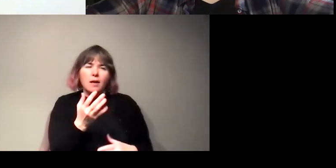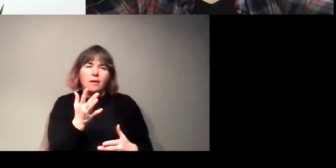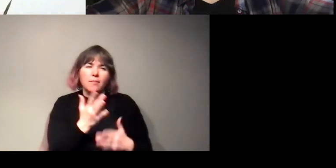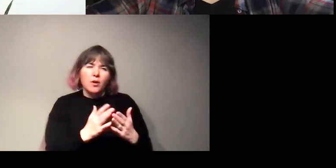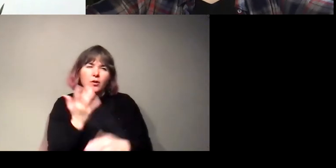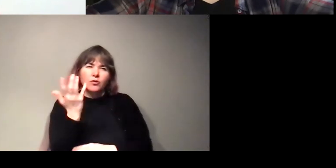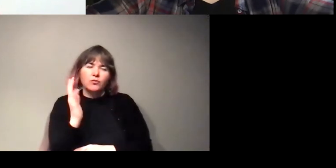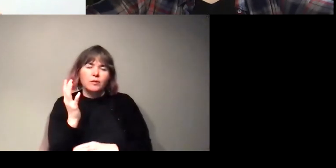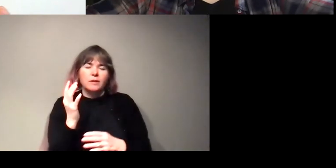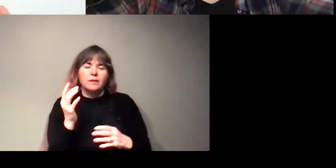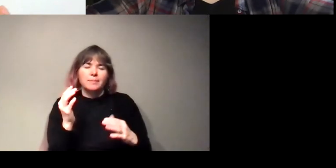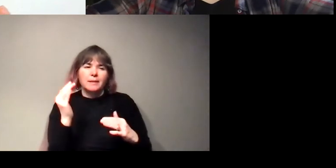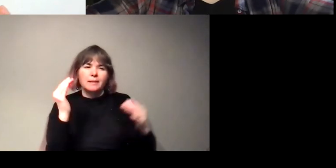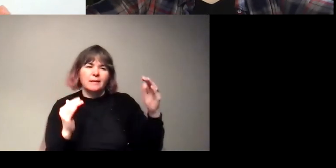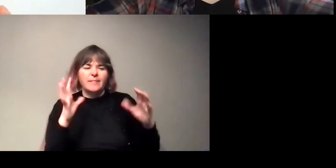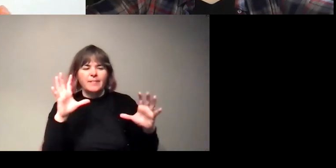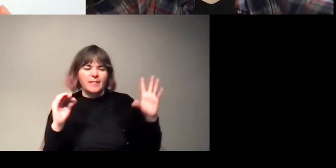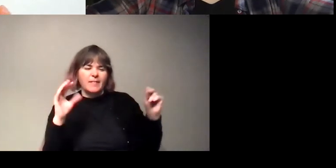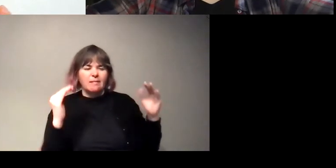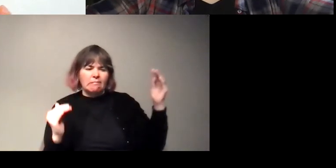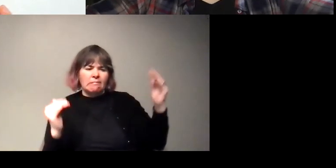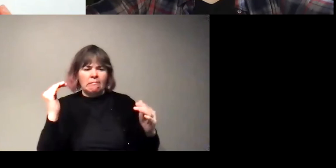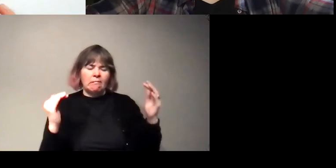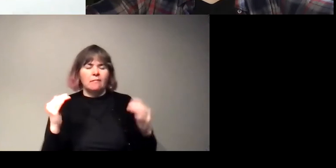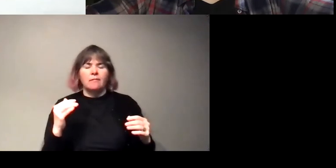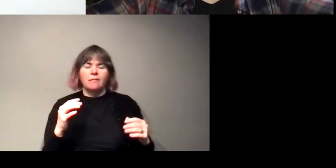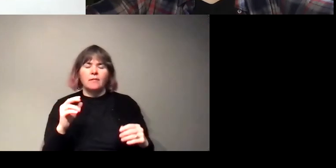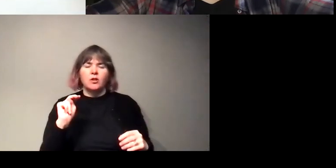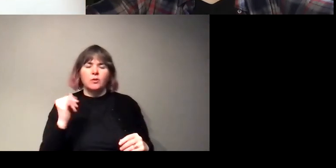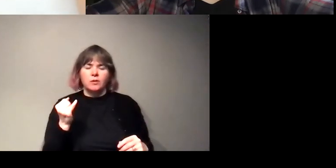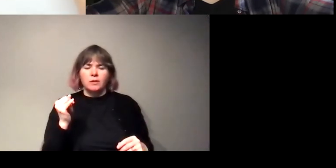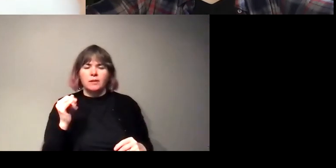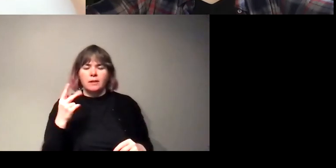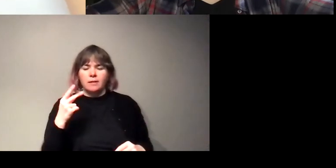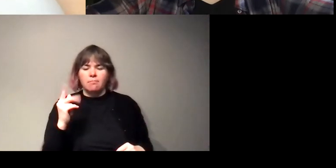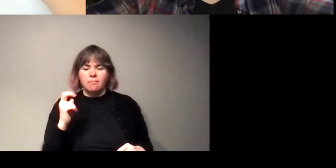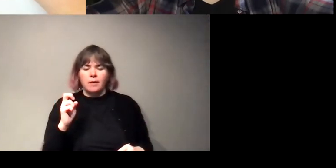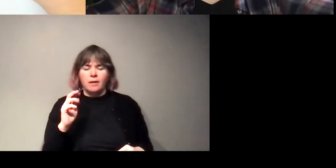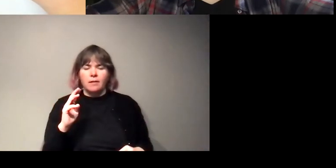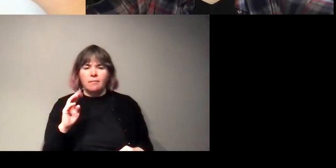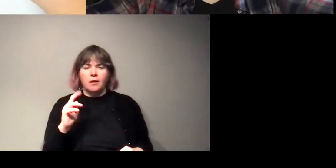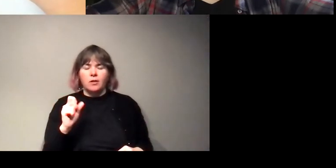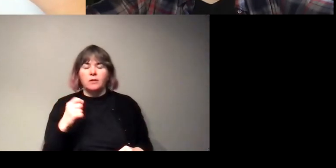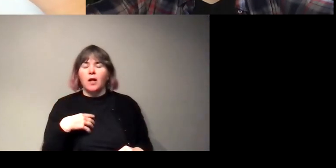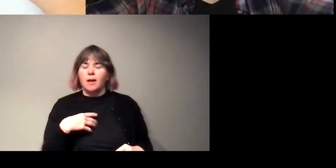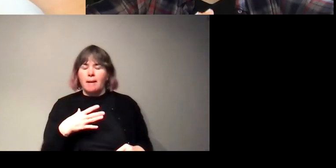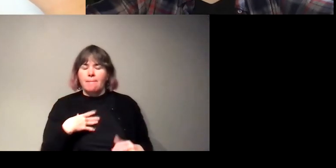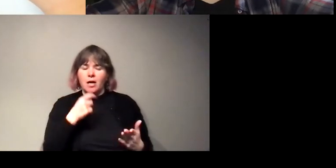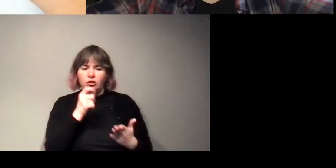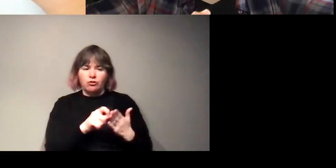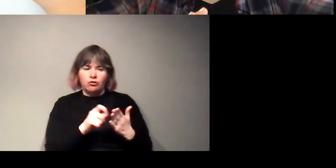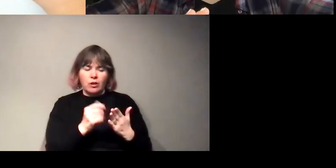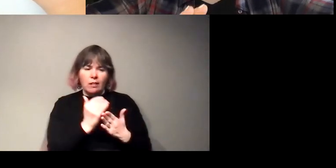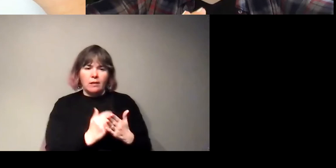than 50% coverage. And the New Jersey Pine Barrens are supposed to be awesome, and they are on my to-do list. If you So ever come